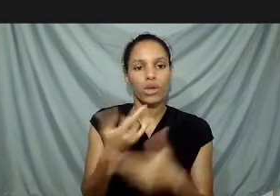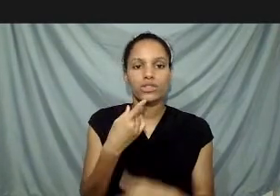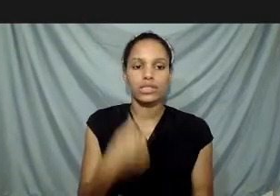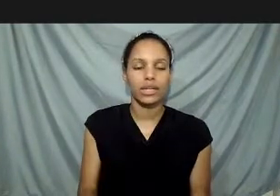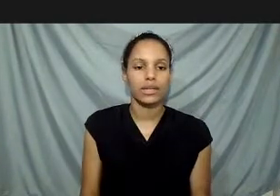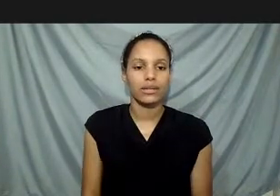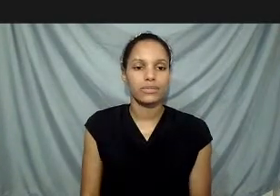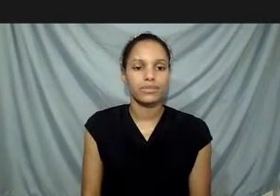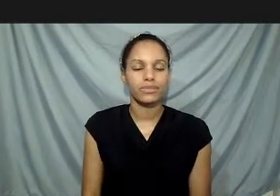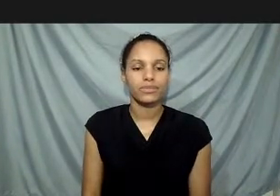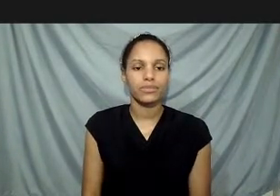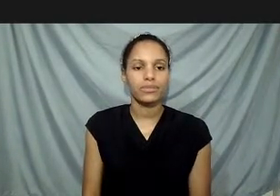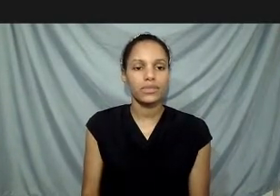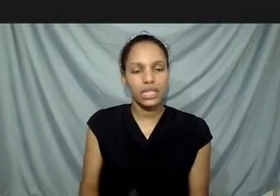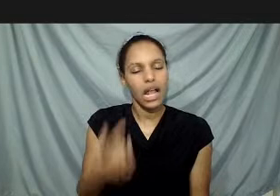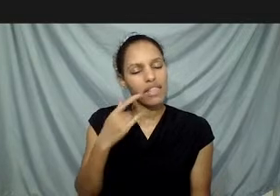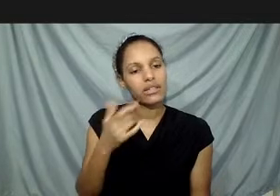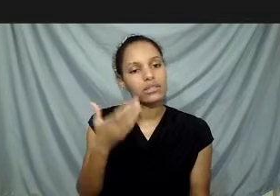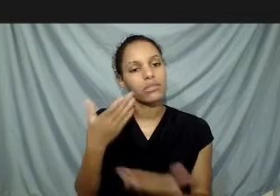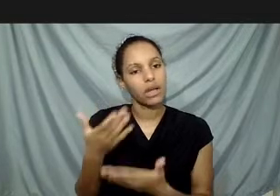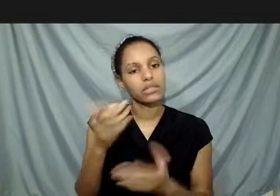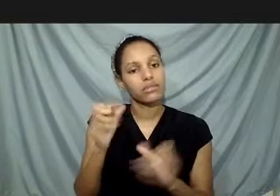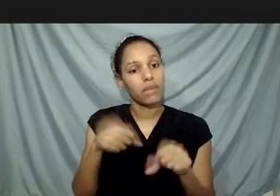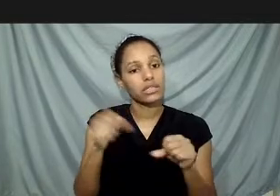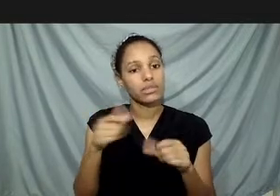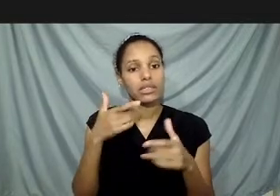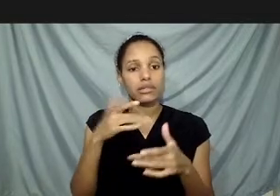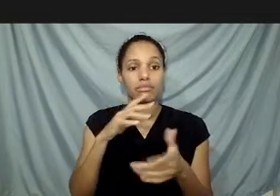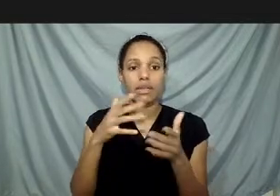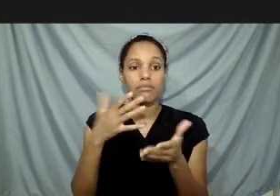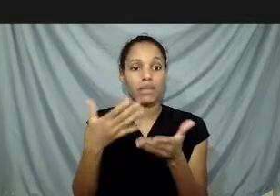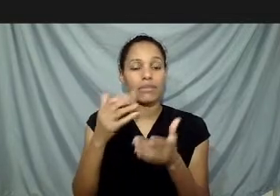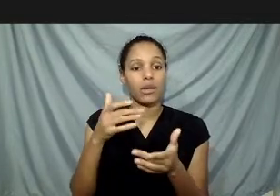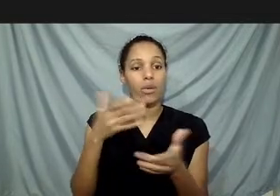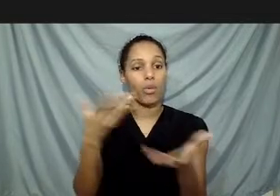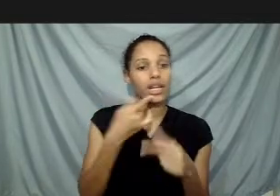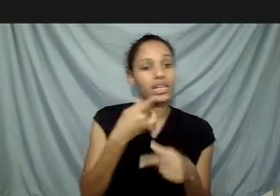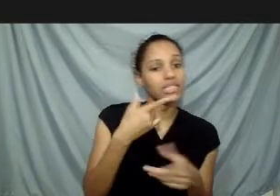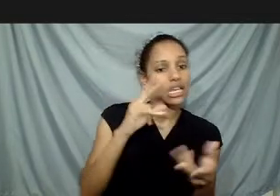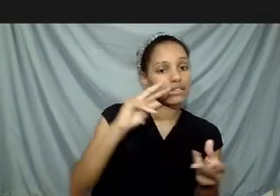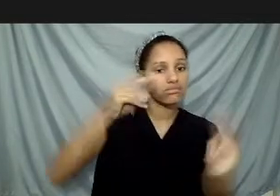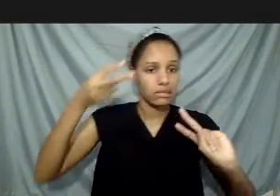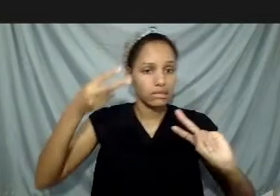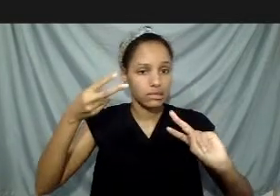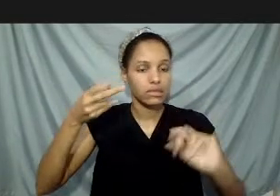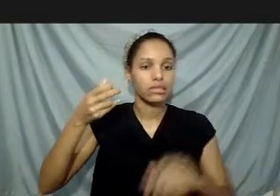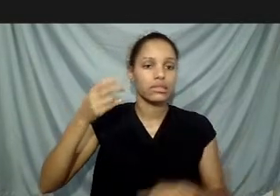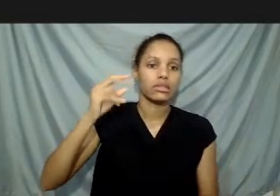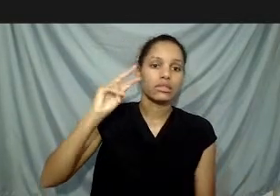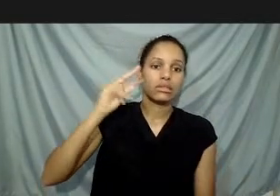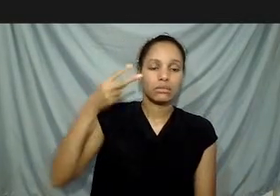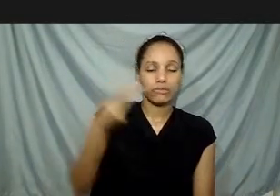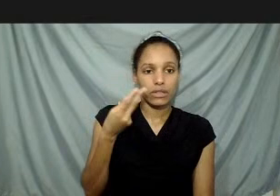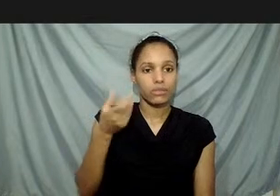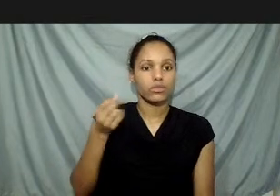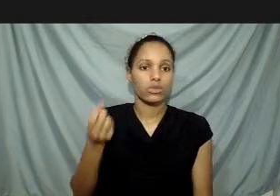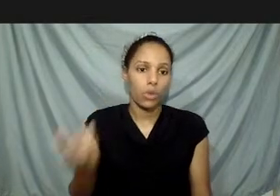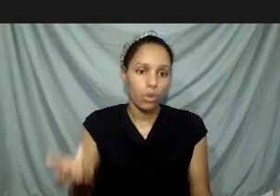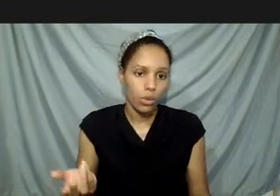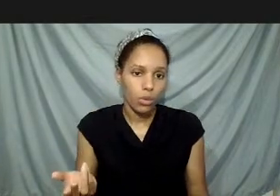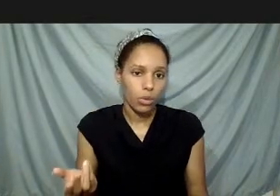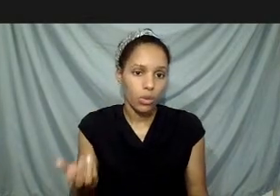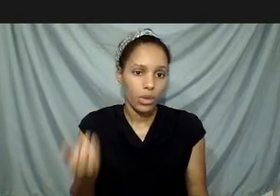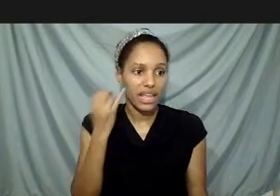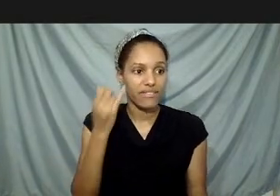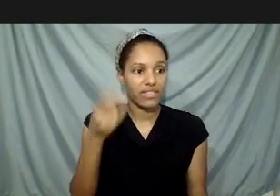I think that it would have been misinterpreted had you not opened up that space. I think people would have been left with strength as